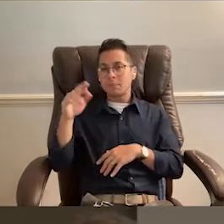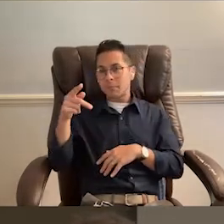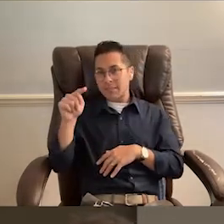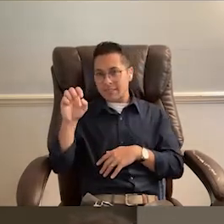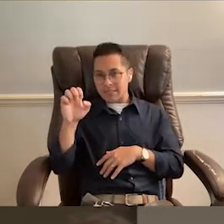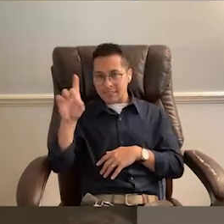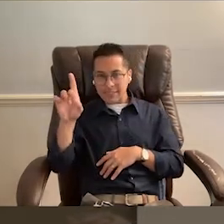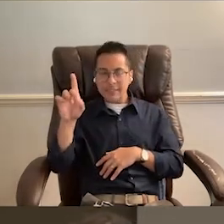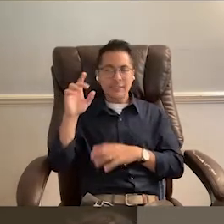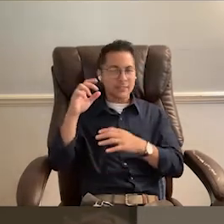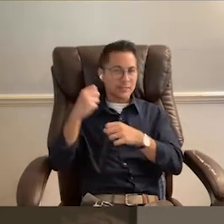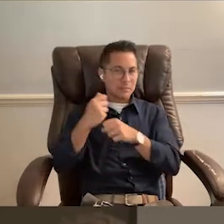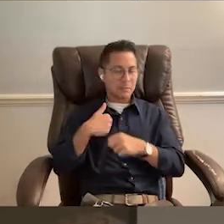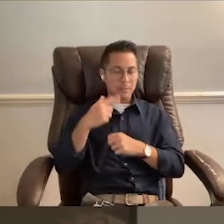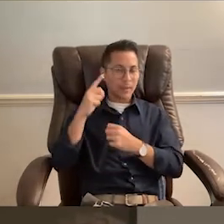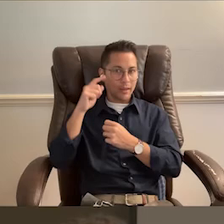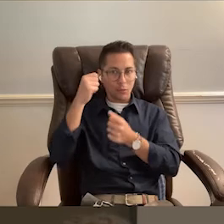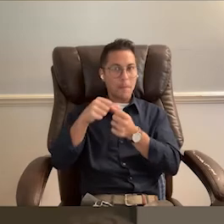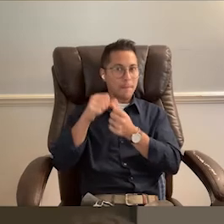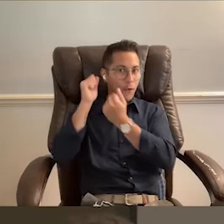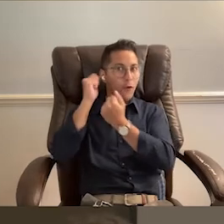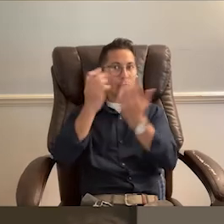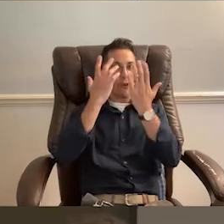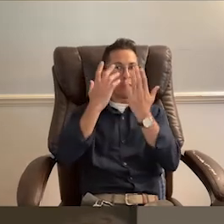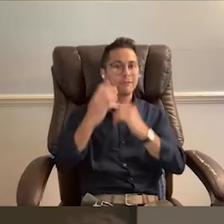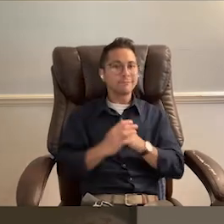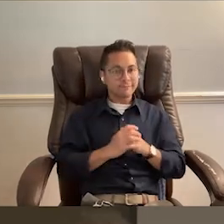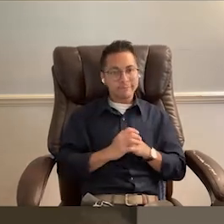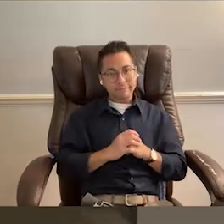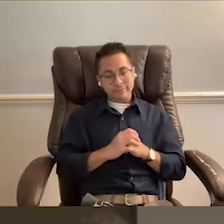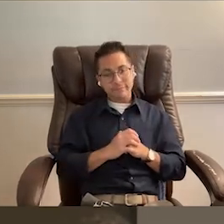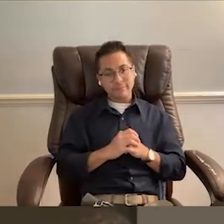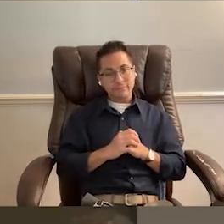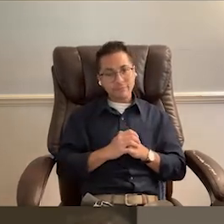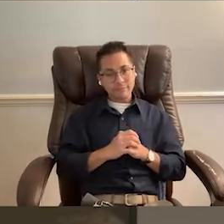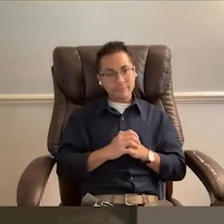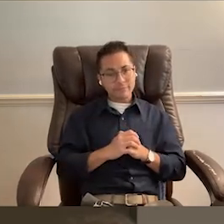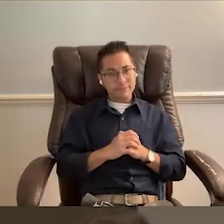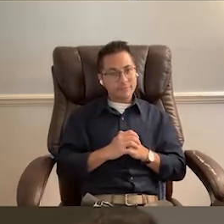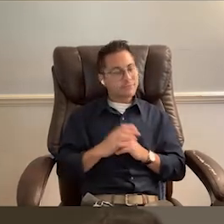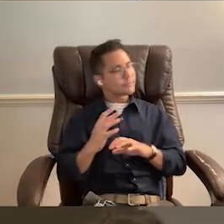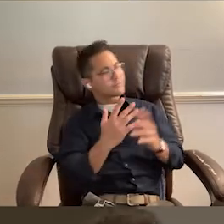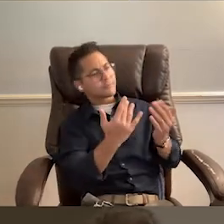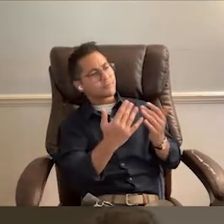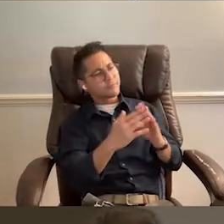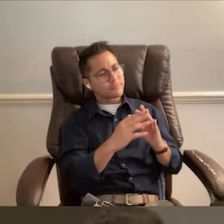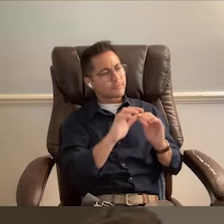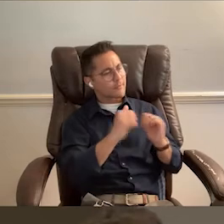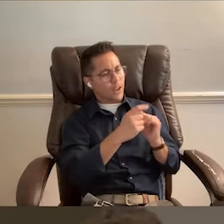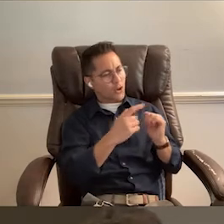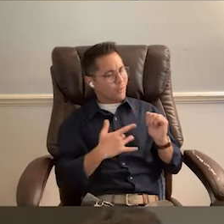because it kind of, I overthink with anxiety, and then the PTSD makes me remember what happened. So, yeah.